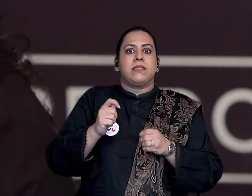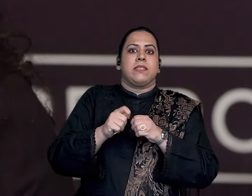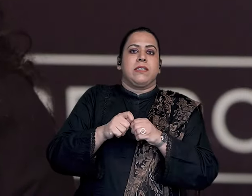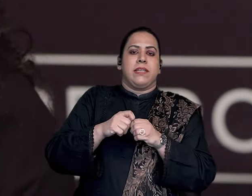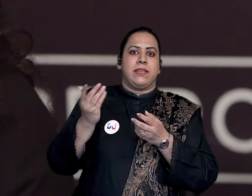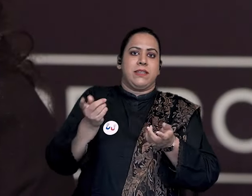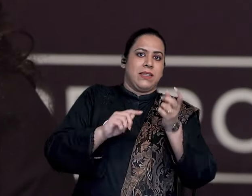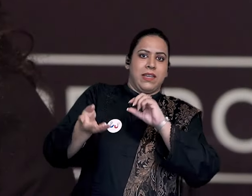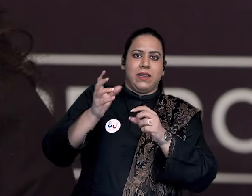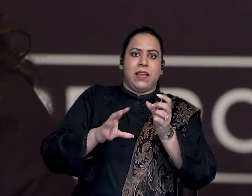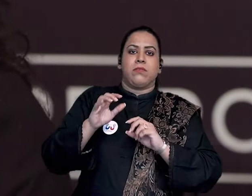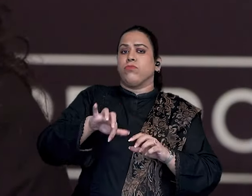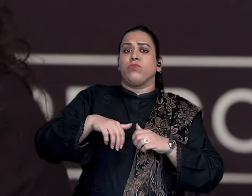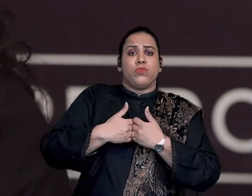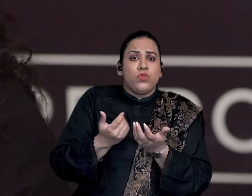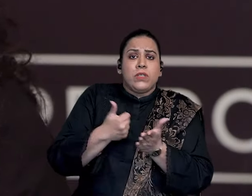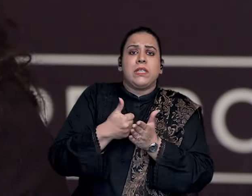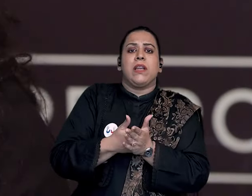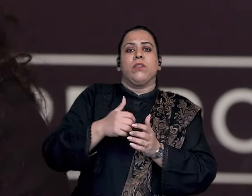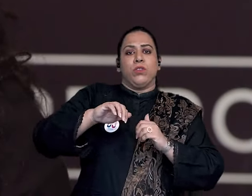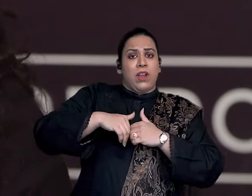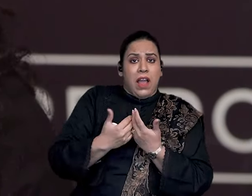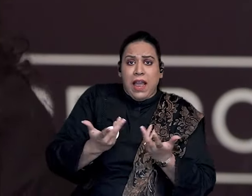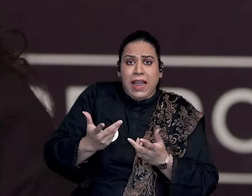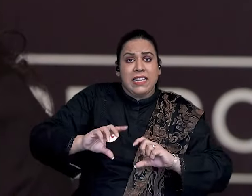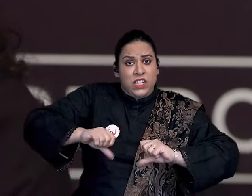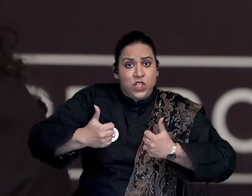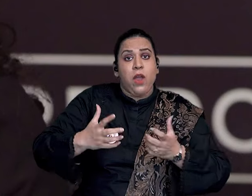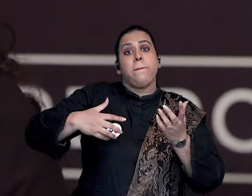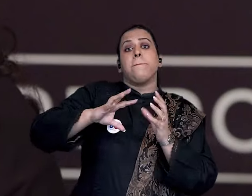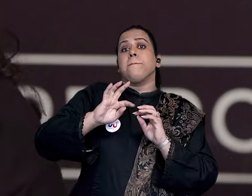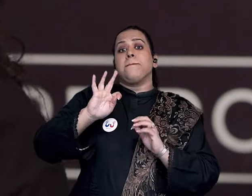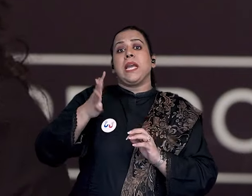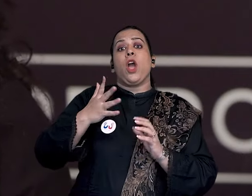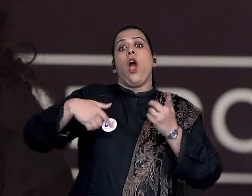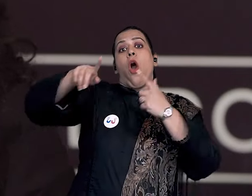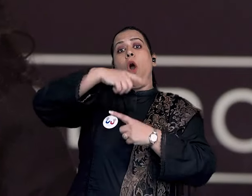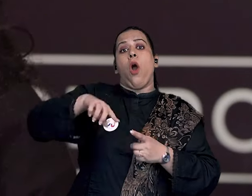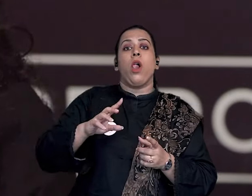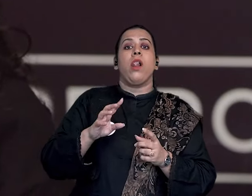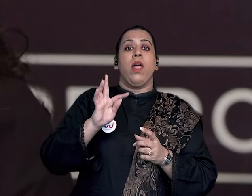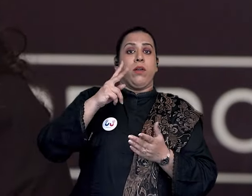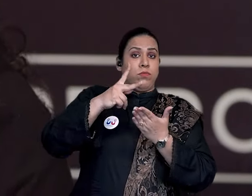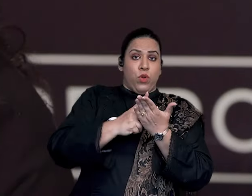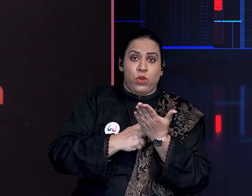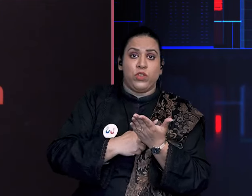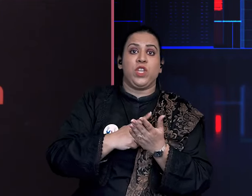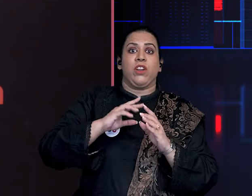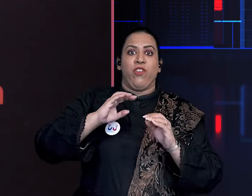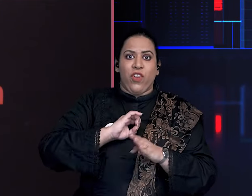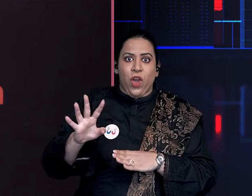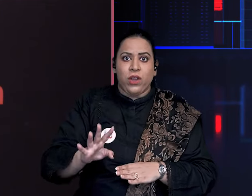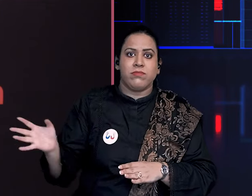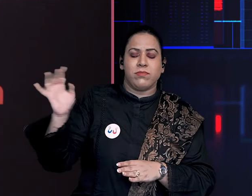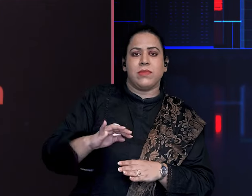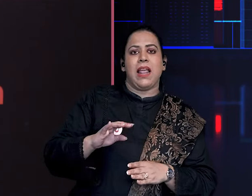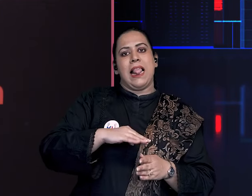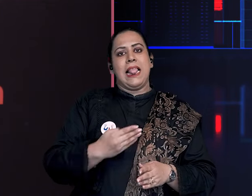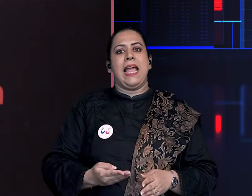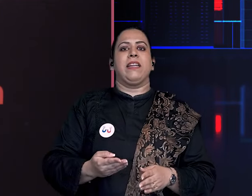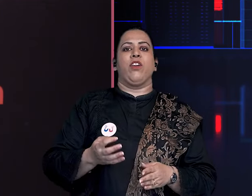film, whether it's coming out in a form of a sound, anything and everything that was present over there. There are 10